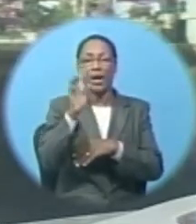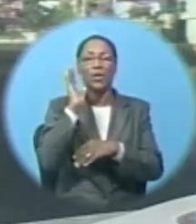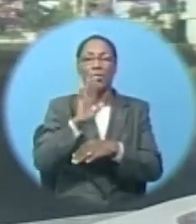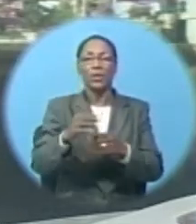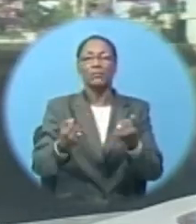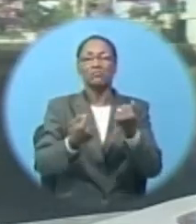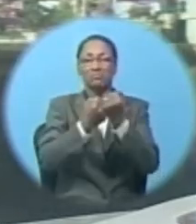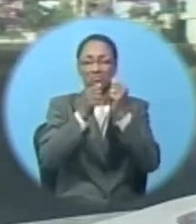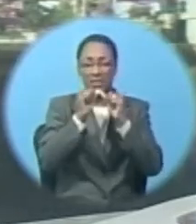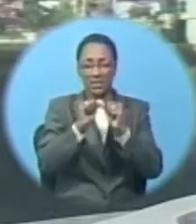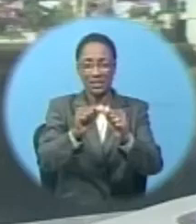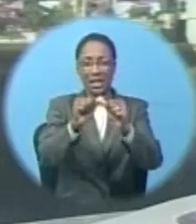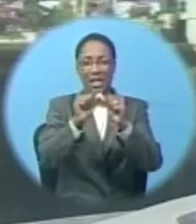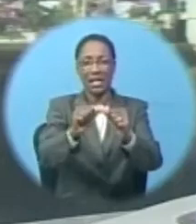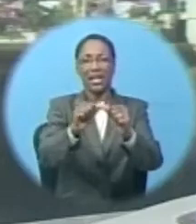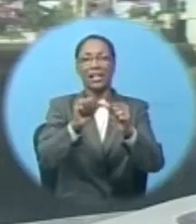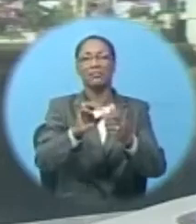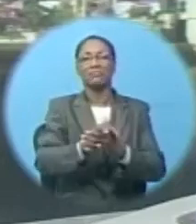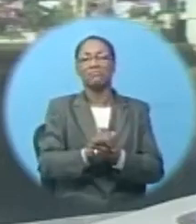haul.